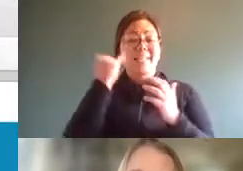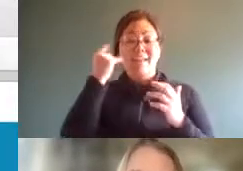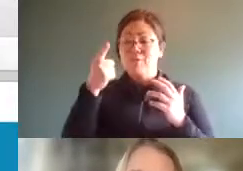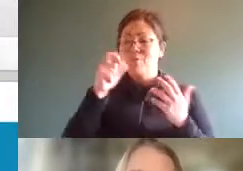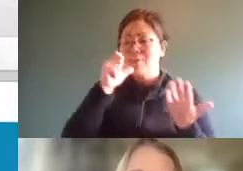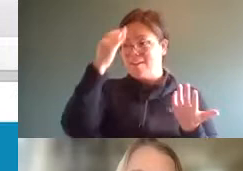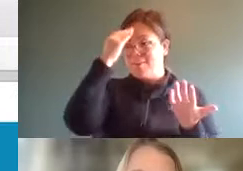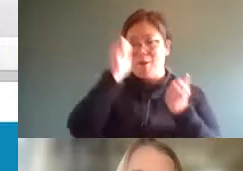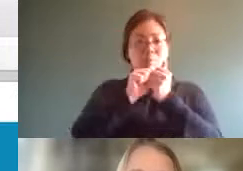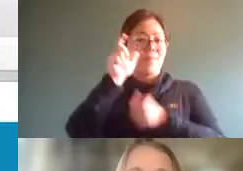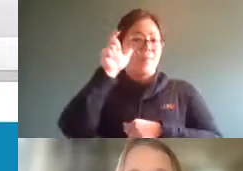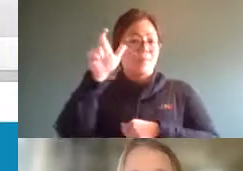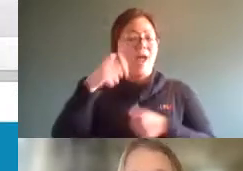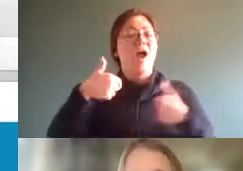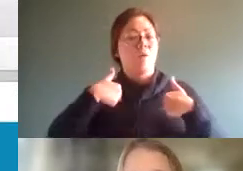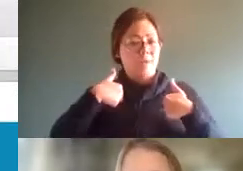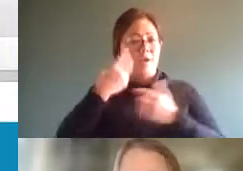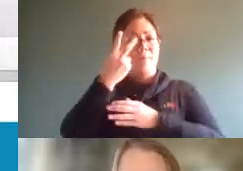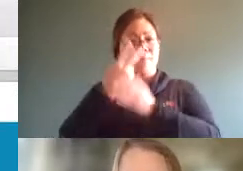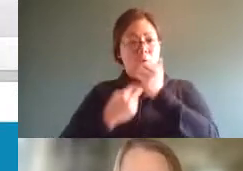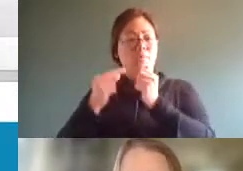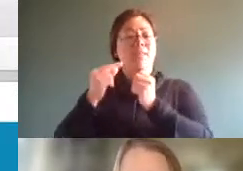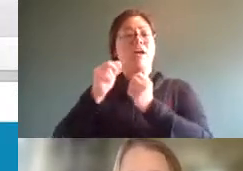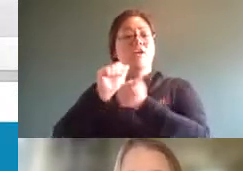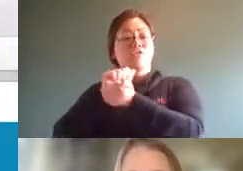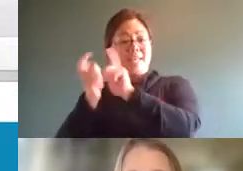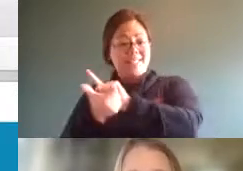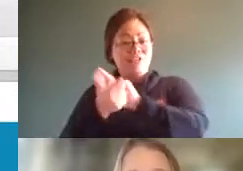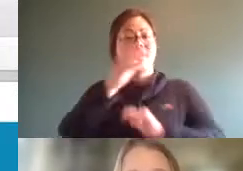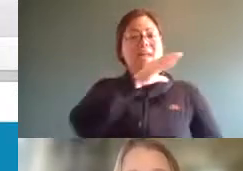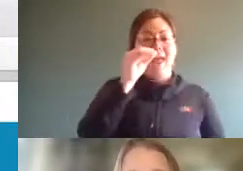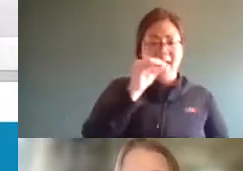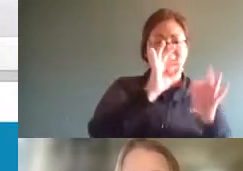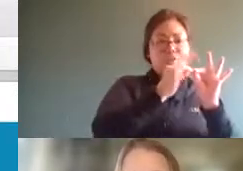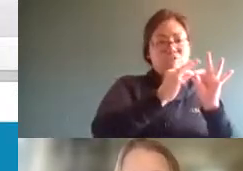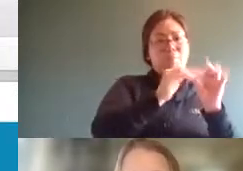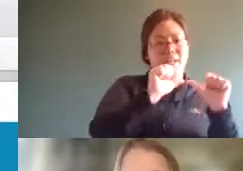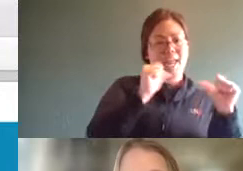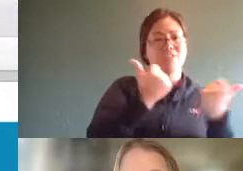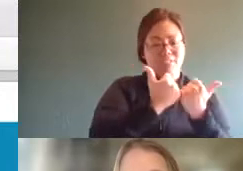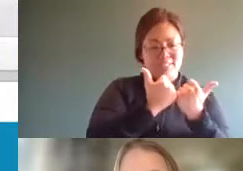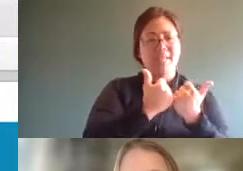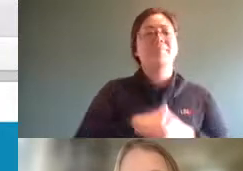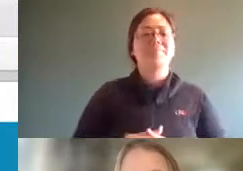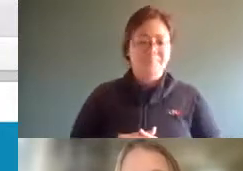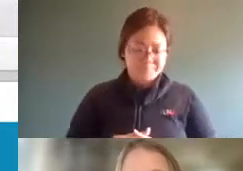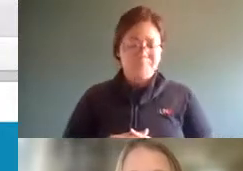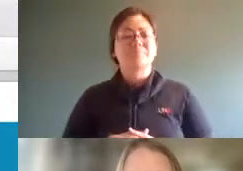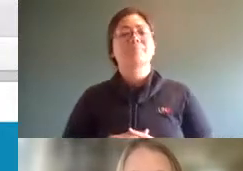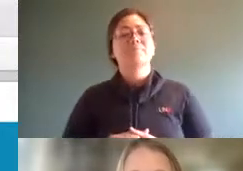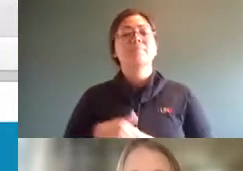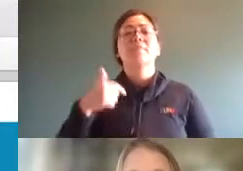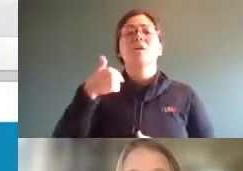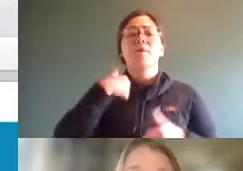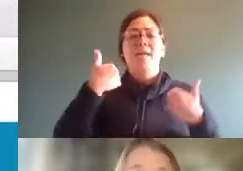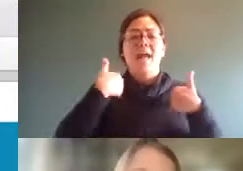Luna Language Services, we are both a translation as well as an interpretation company. We